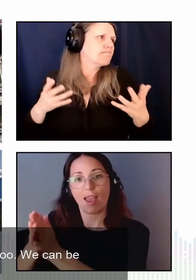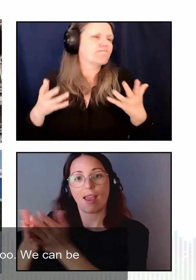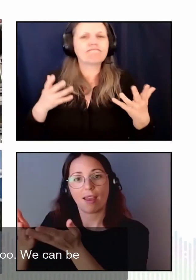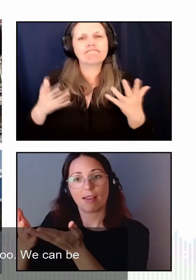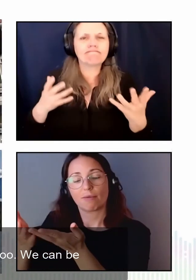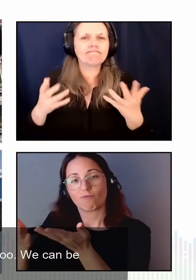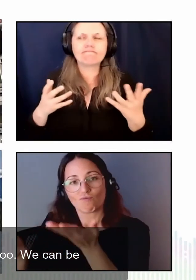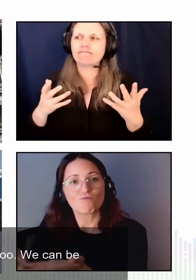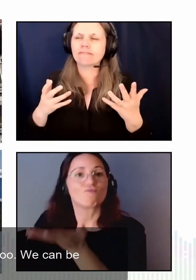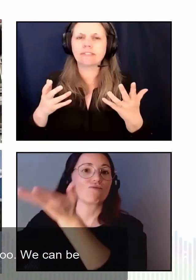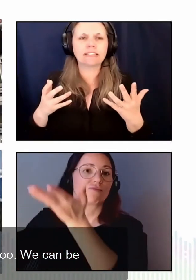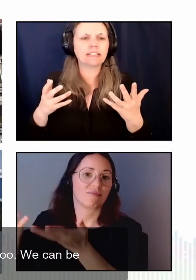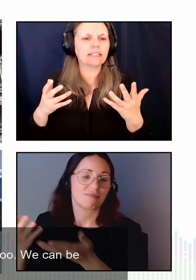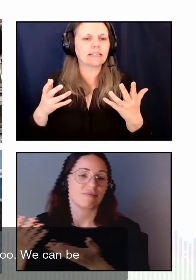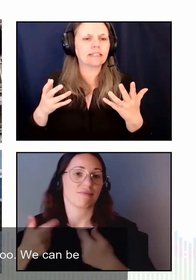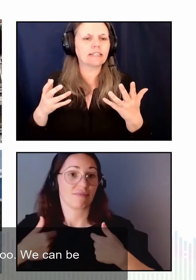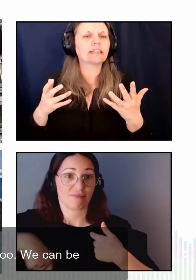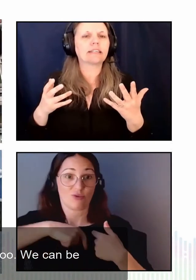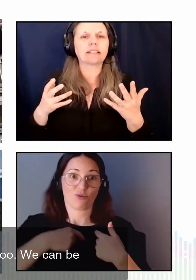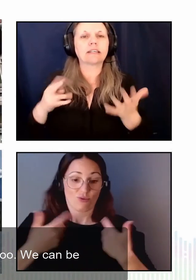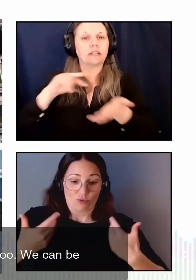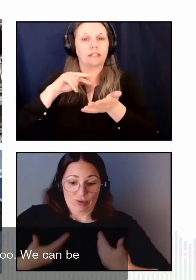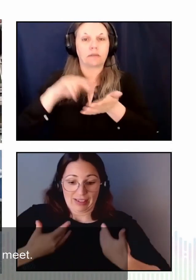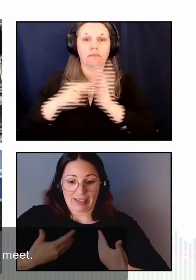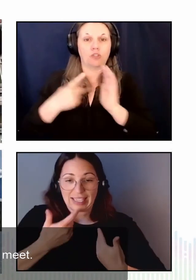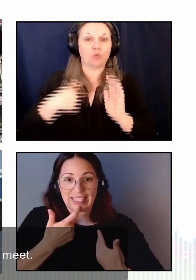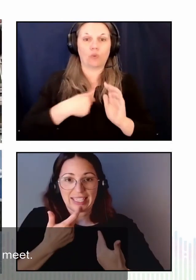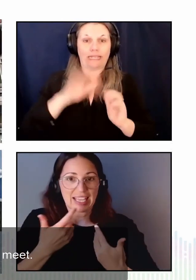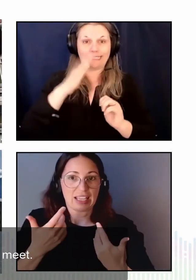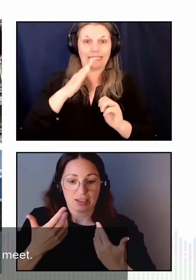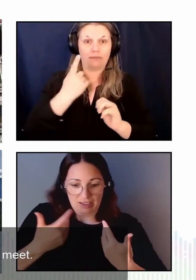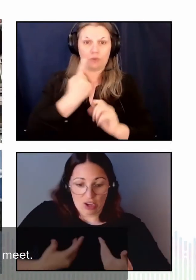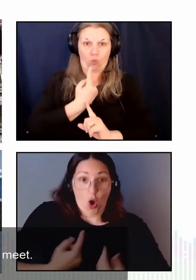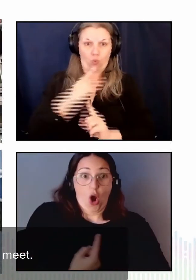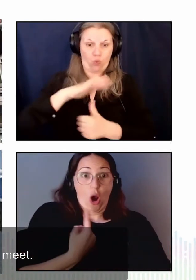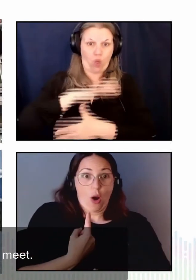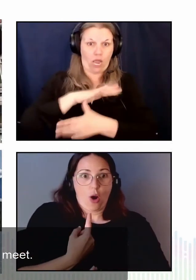you know, we are one thing, but we are many things too. We can be multitudes.